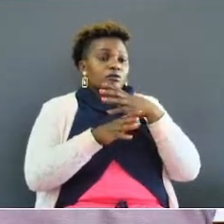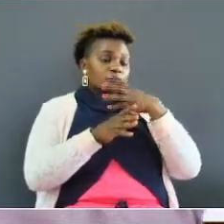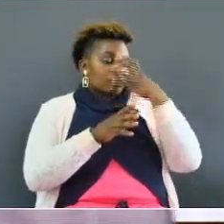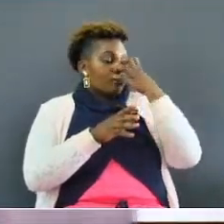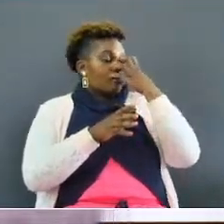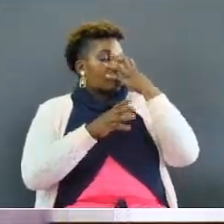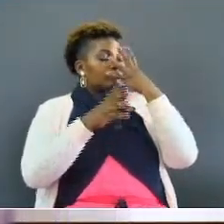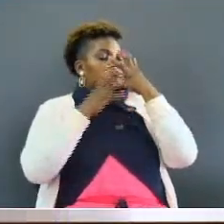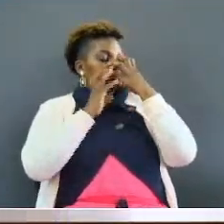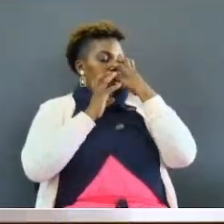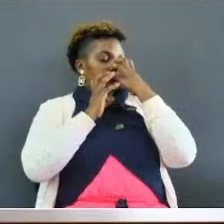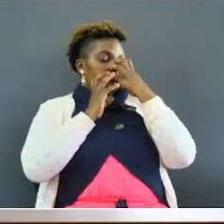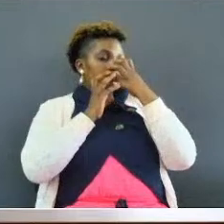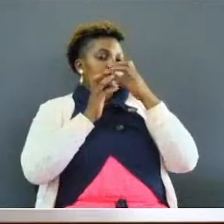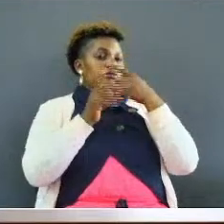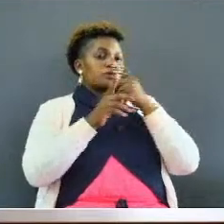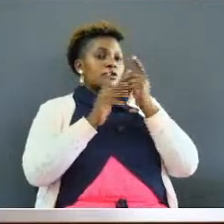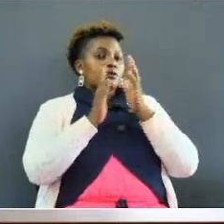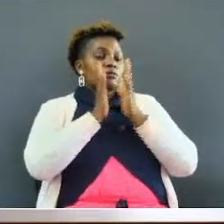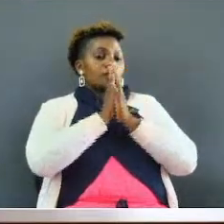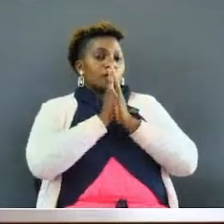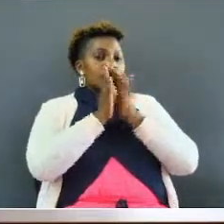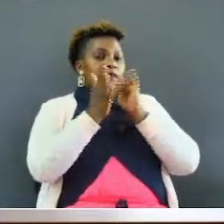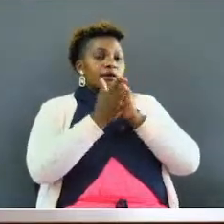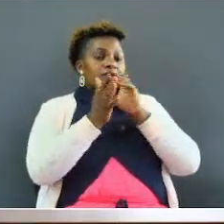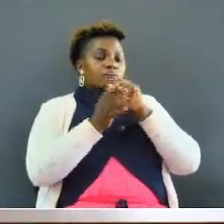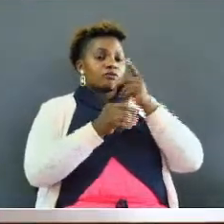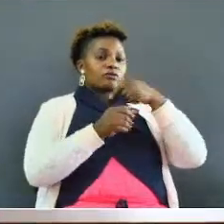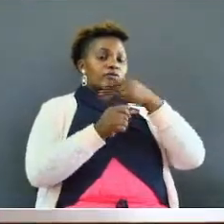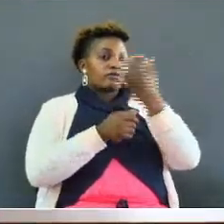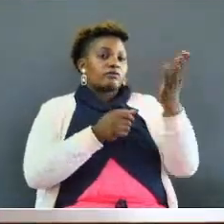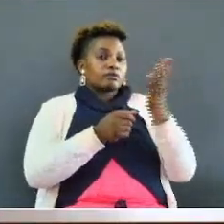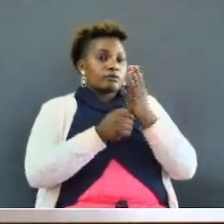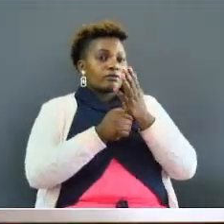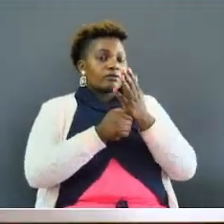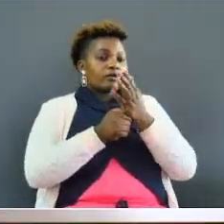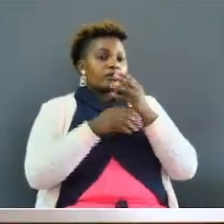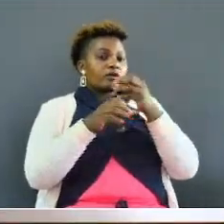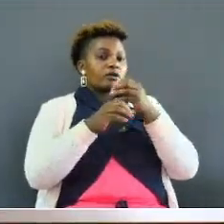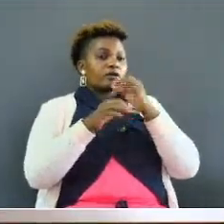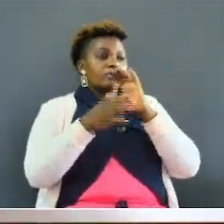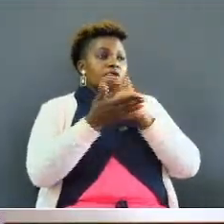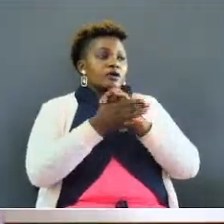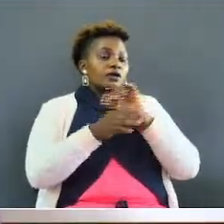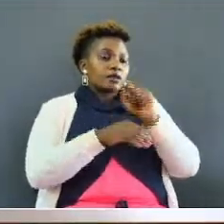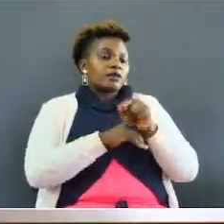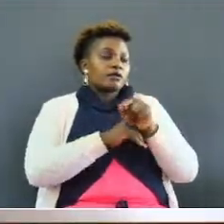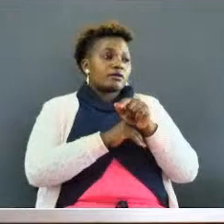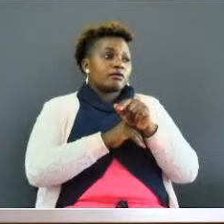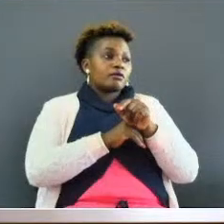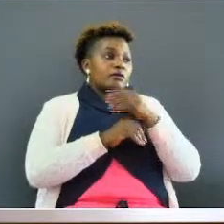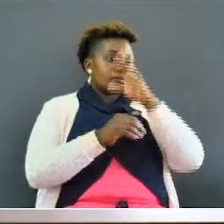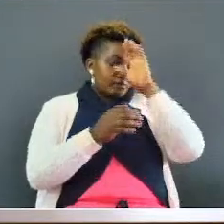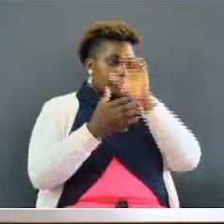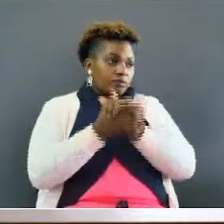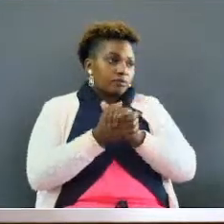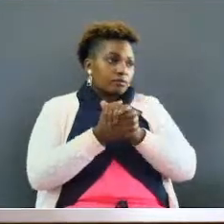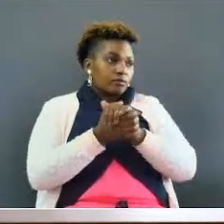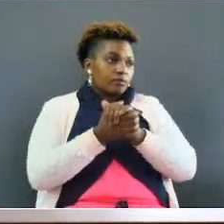mechanical ventilation. We pray that none of us, or none of you, or your relatives will get there. I believe, and